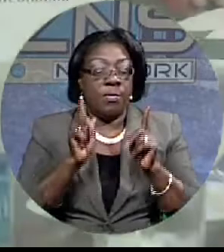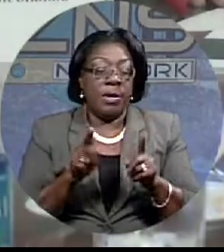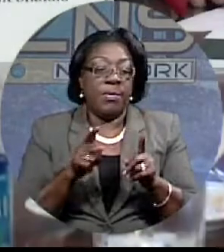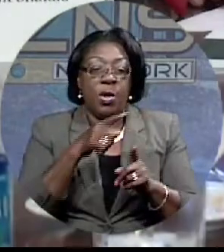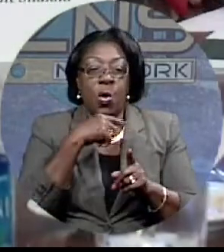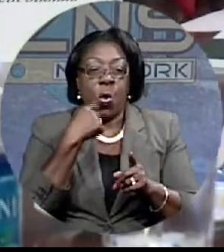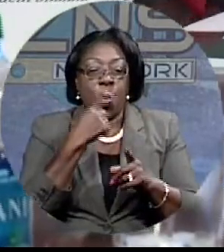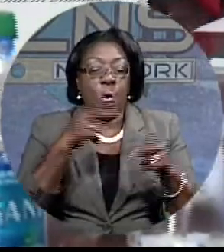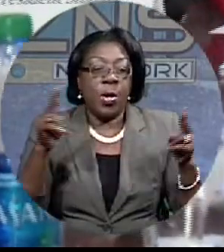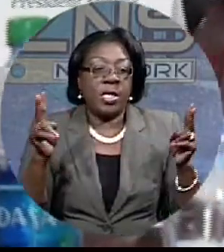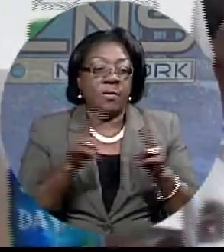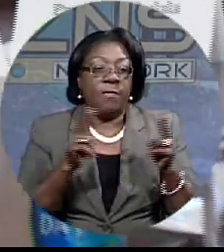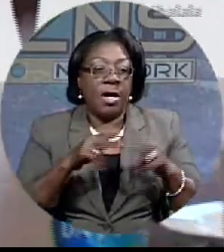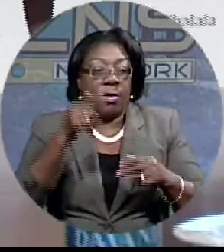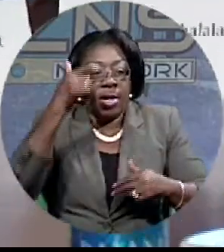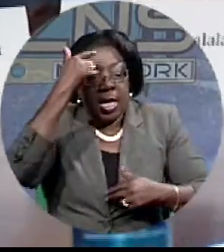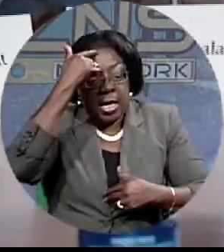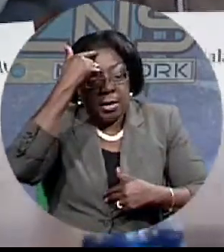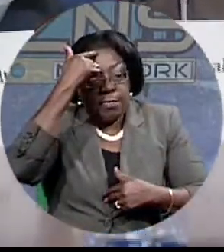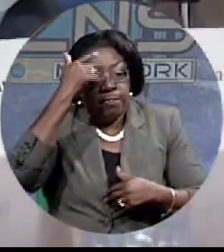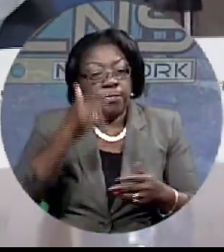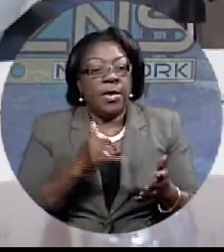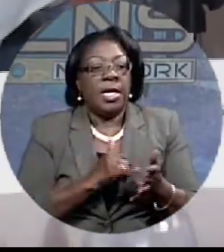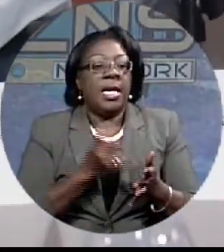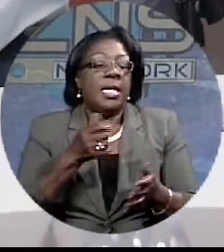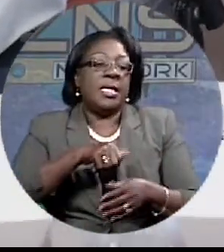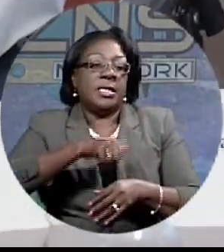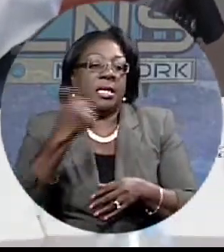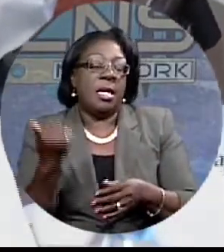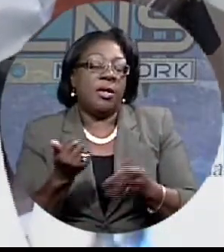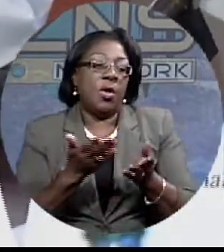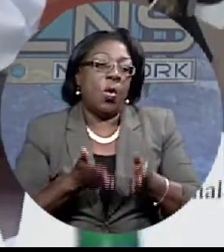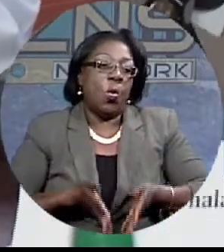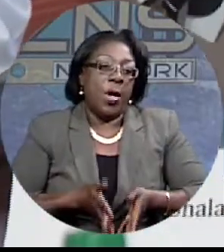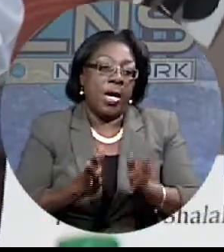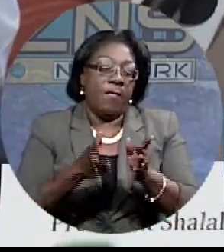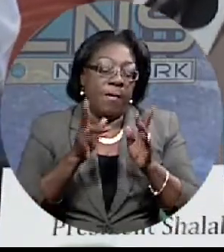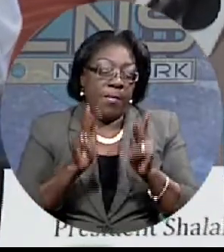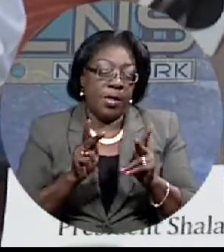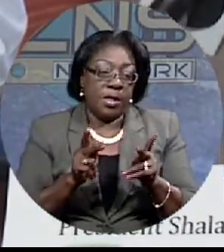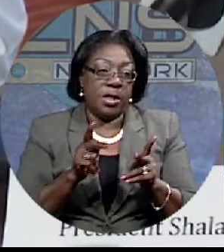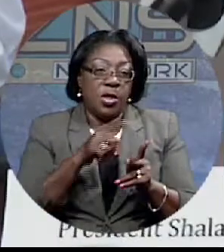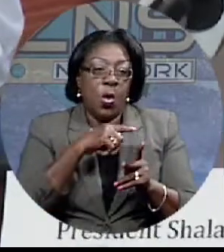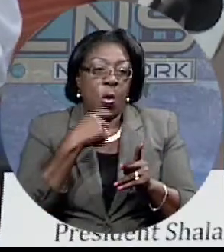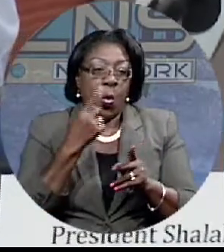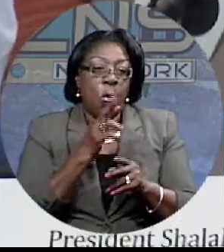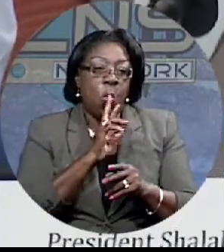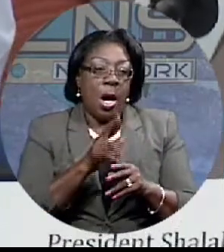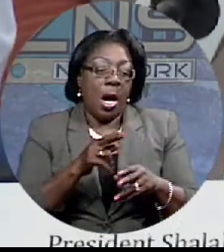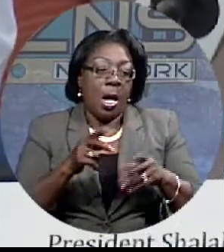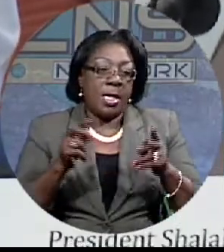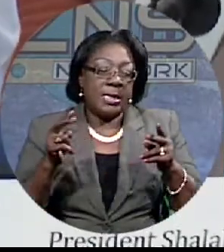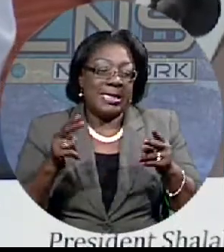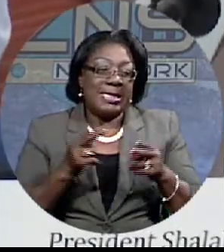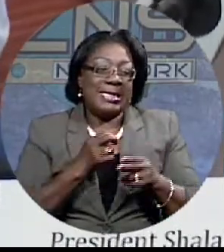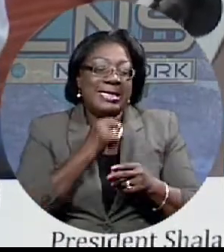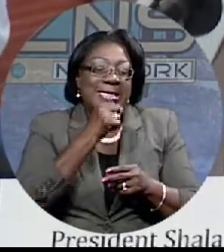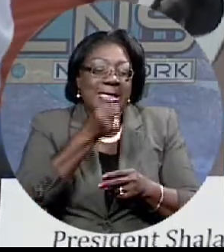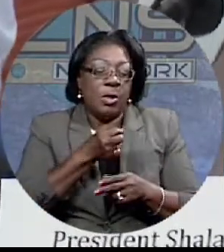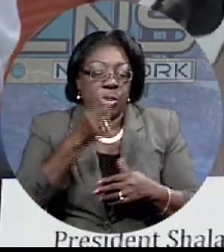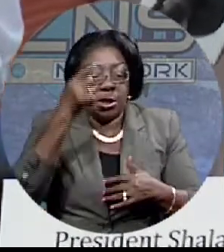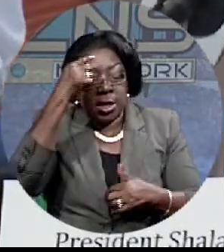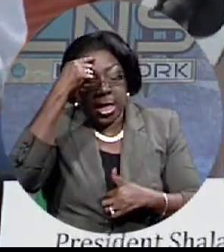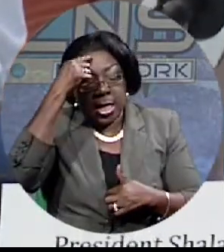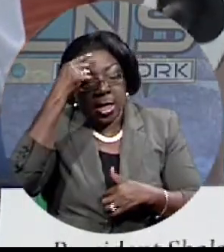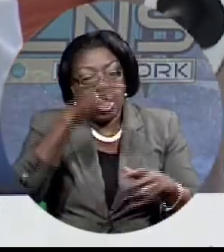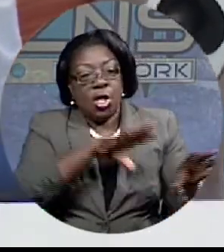ill. It's another way for patients with very complex disorders and injuries to reach expert